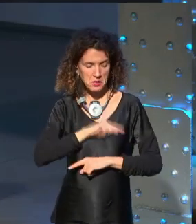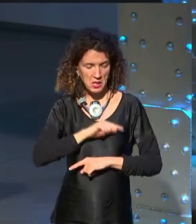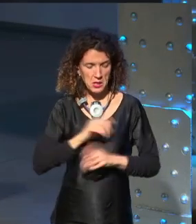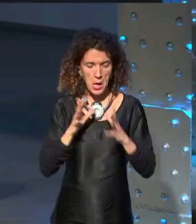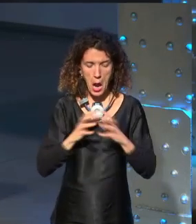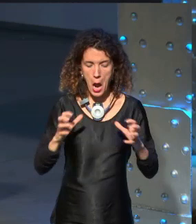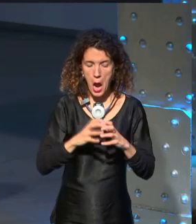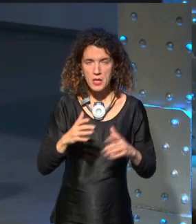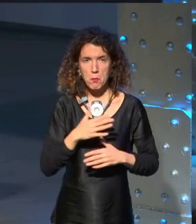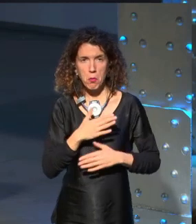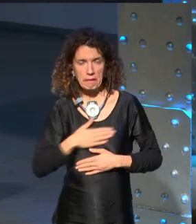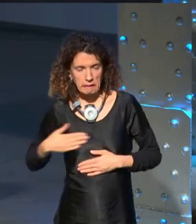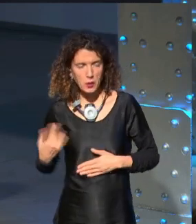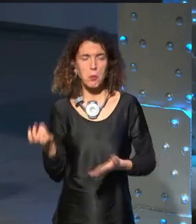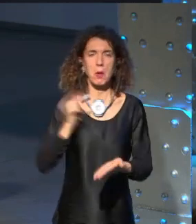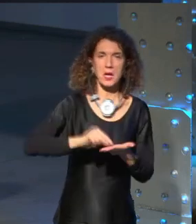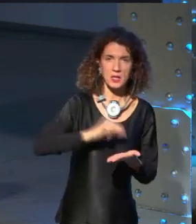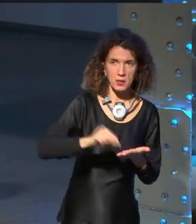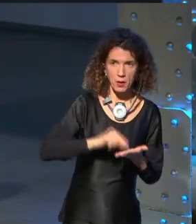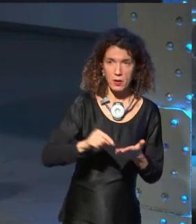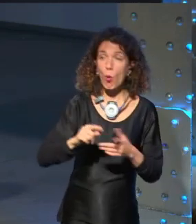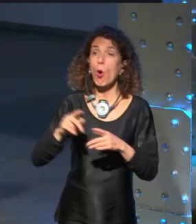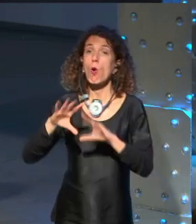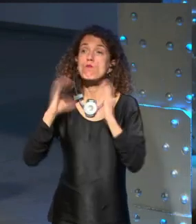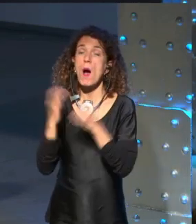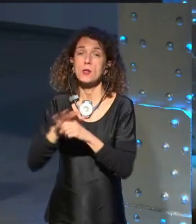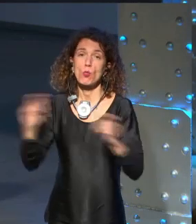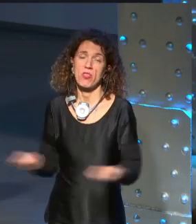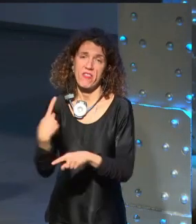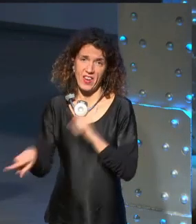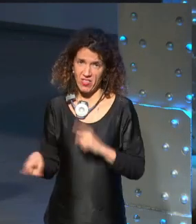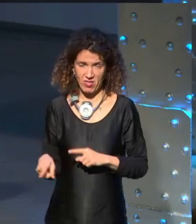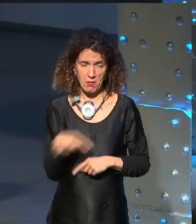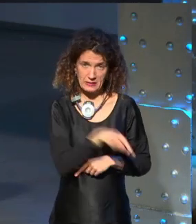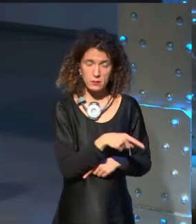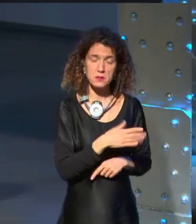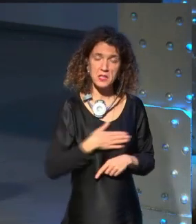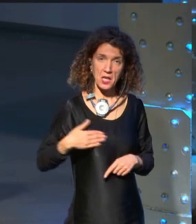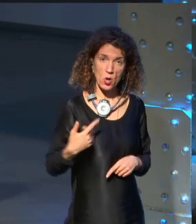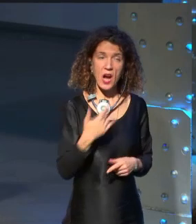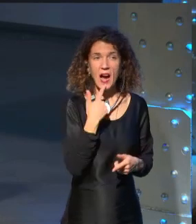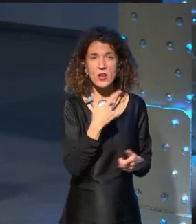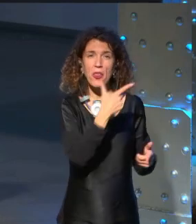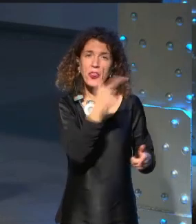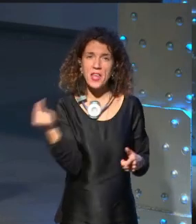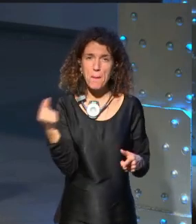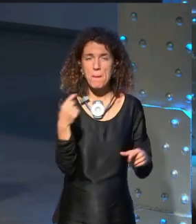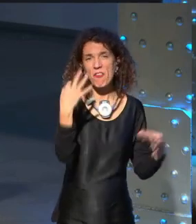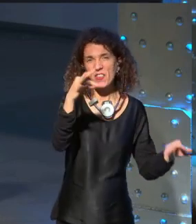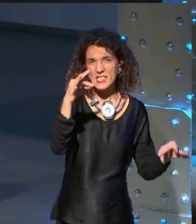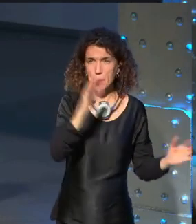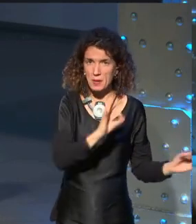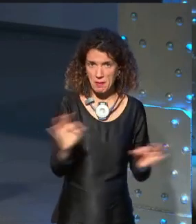So I have the index cards are now probably about 100. To get to the point of actually writing